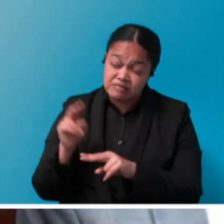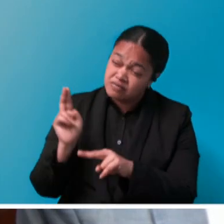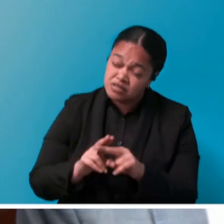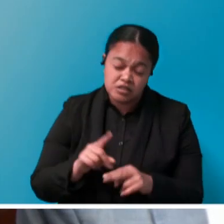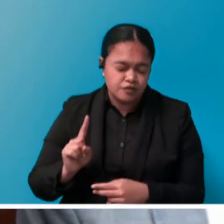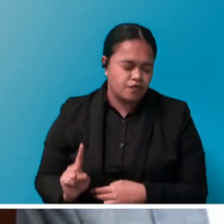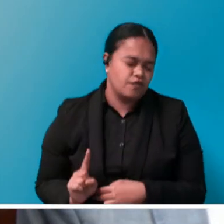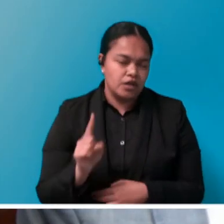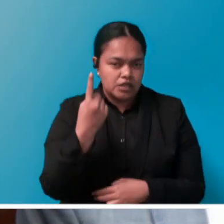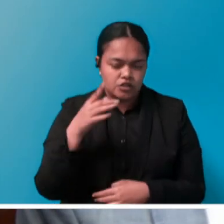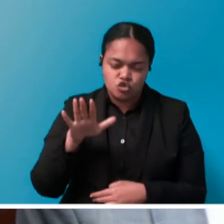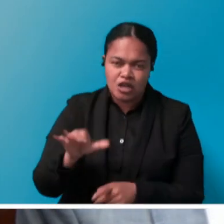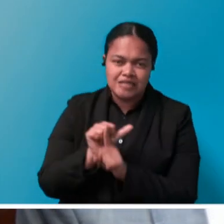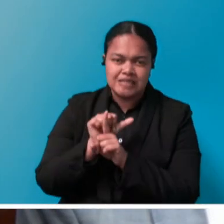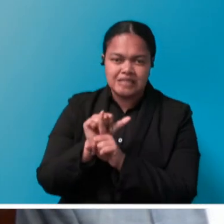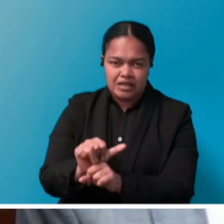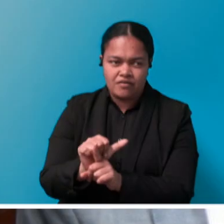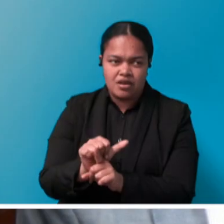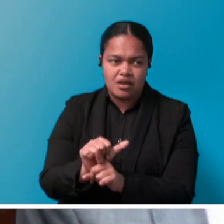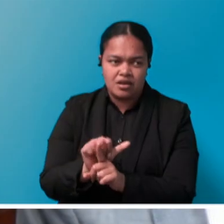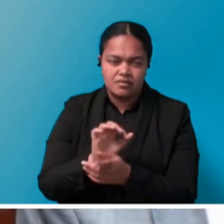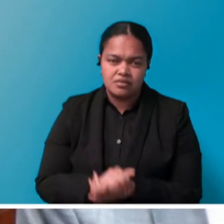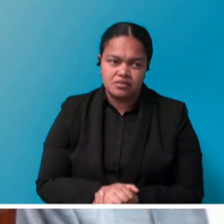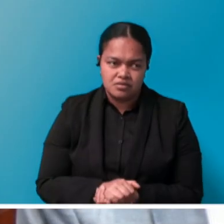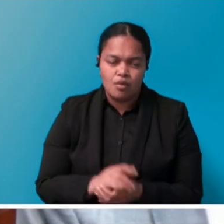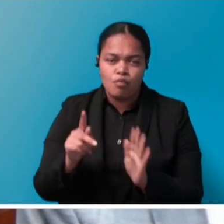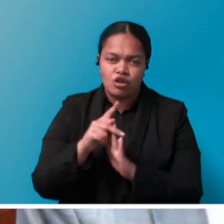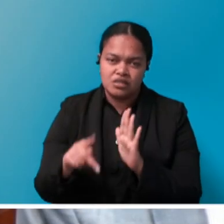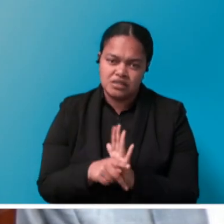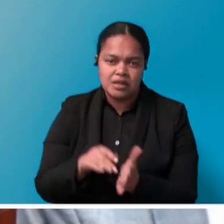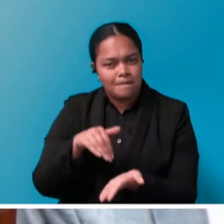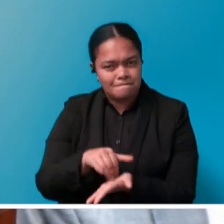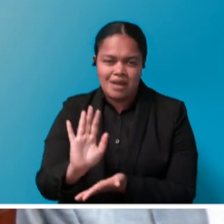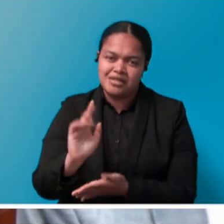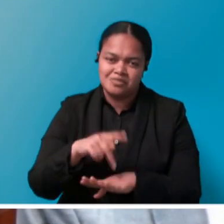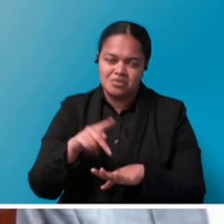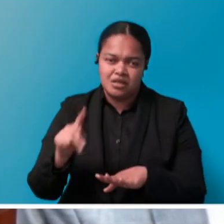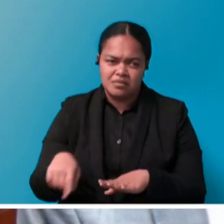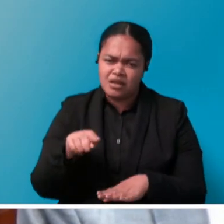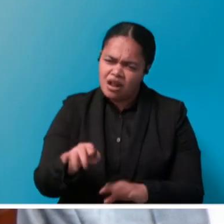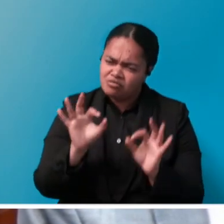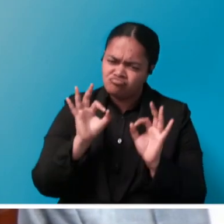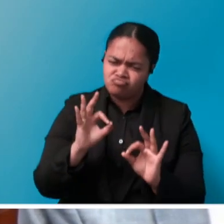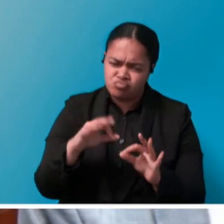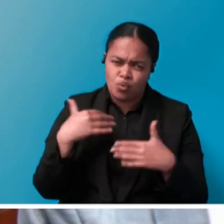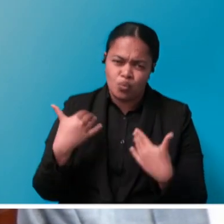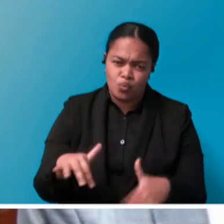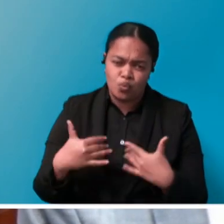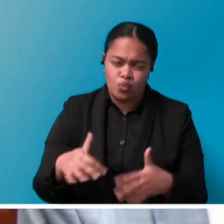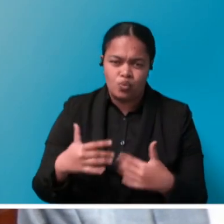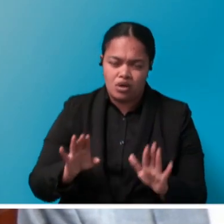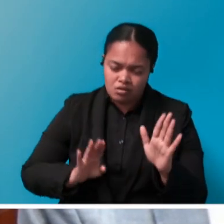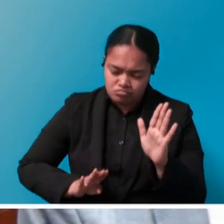child safeguarding policy has been passed by the Cabinet, a significant milestone in strengthening Fiji's commitment to